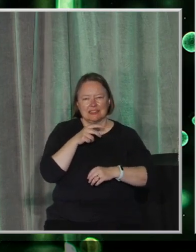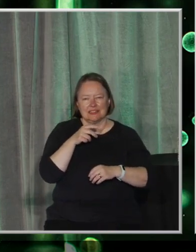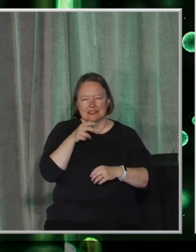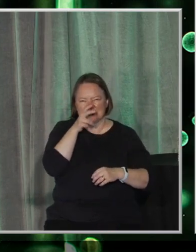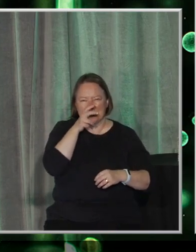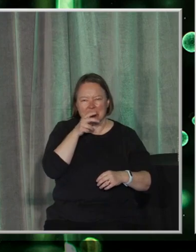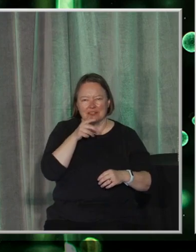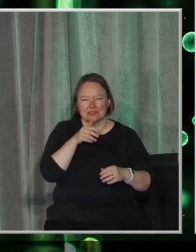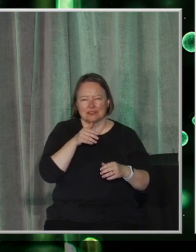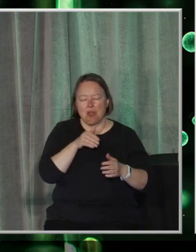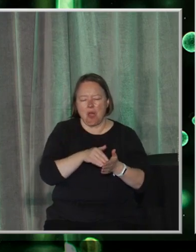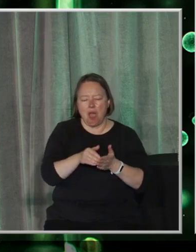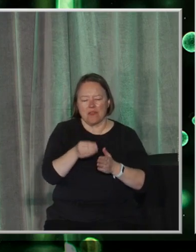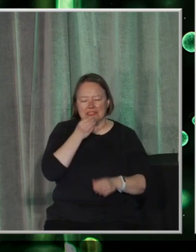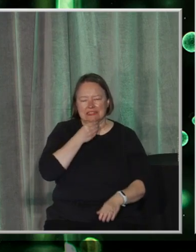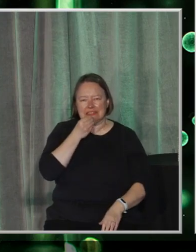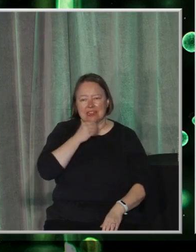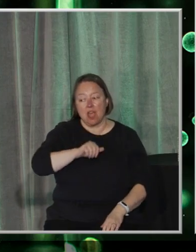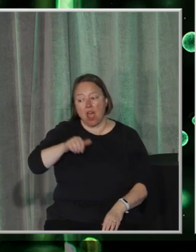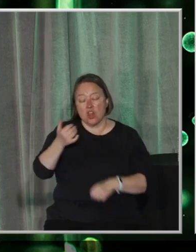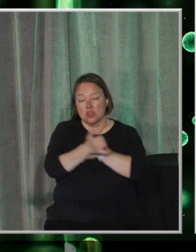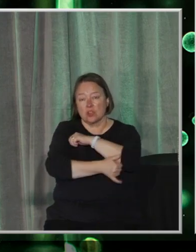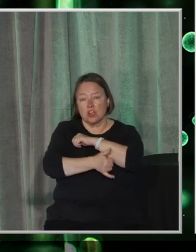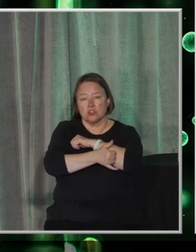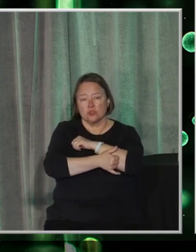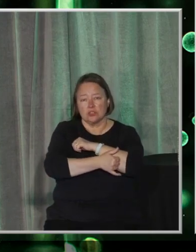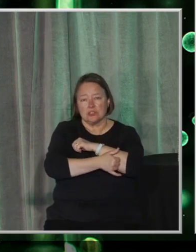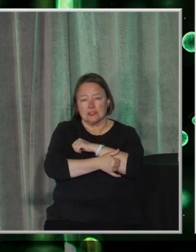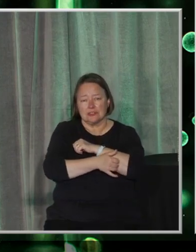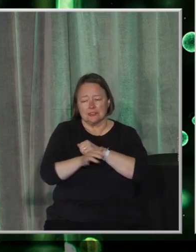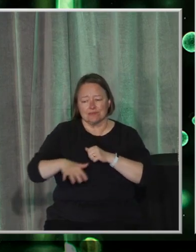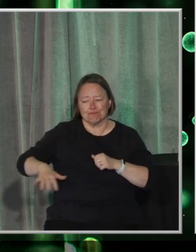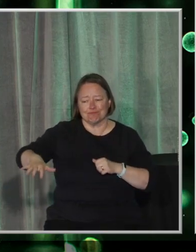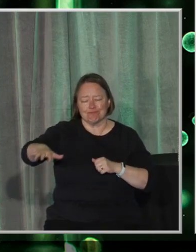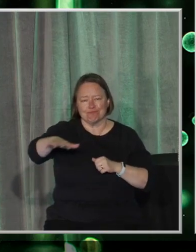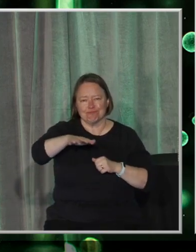quite common being eaten in other countries around